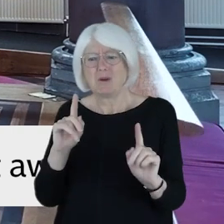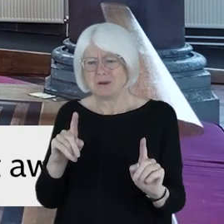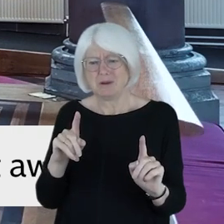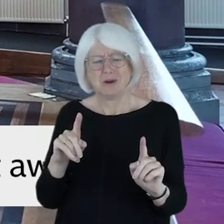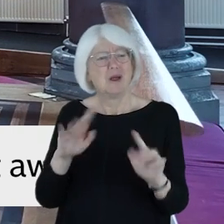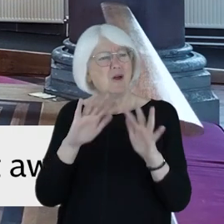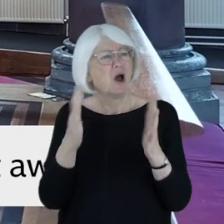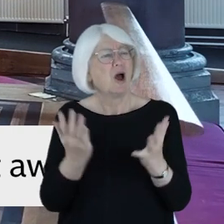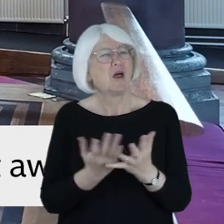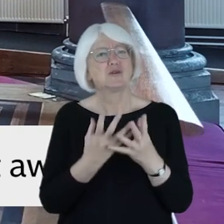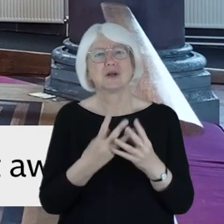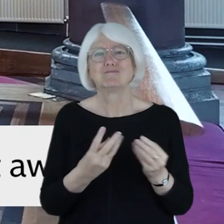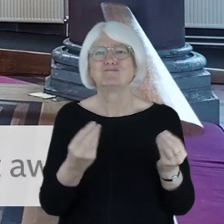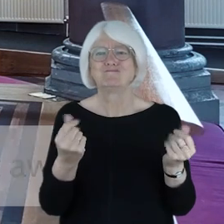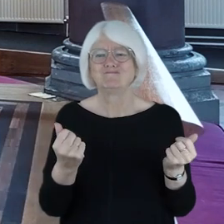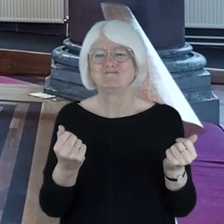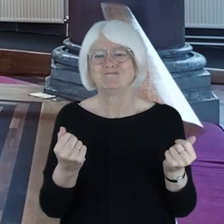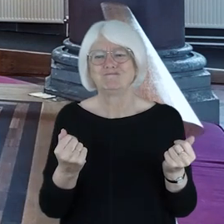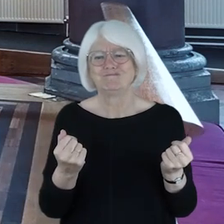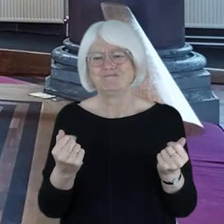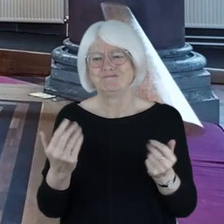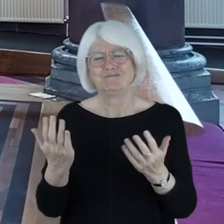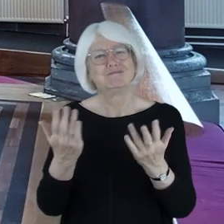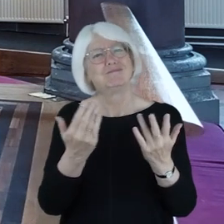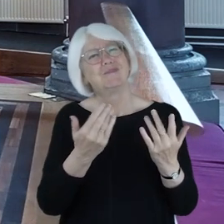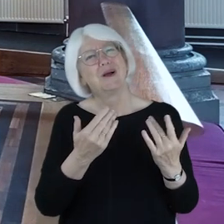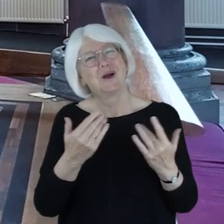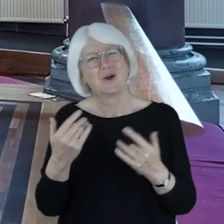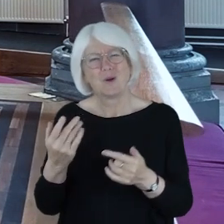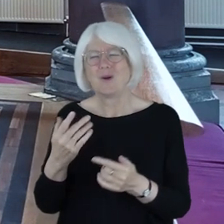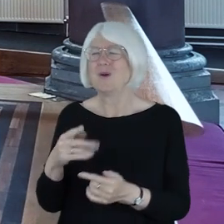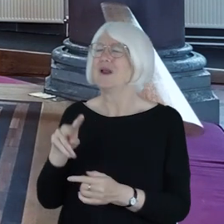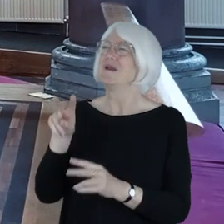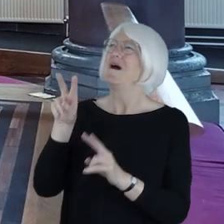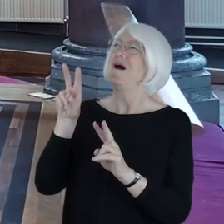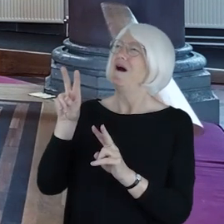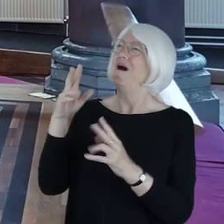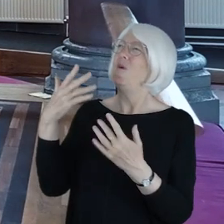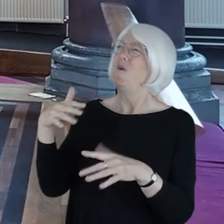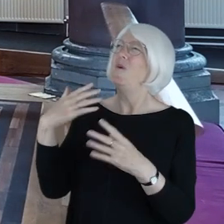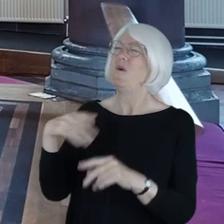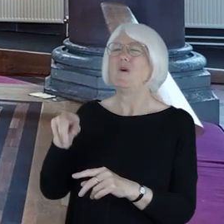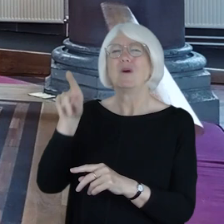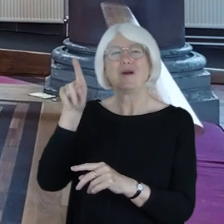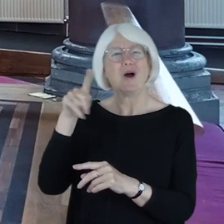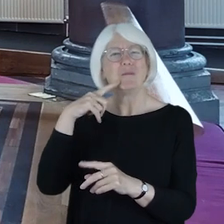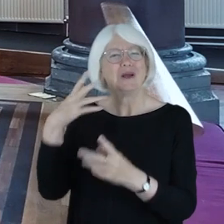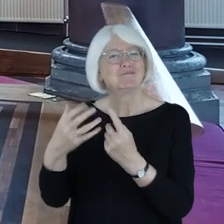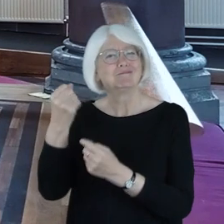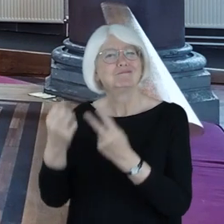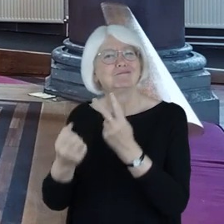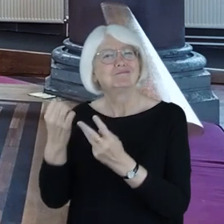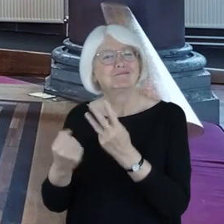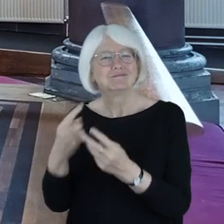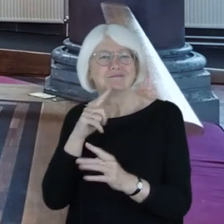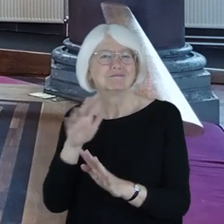and the earth shall melt away. Come now, and look upon the works of the Lord, what awesome things he has done on